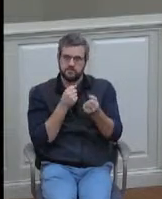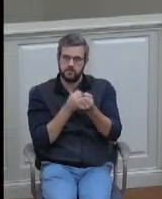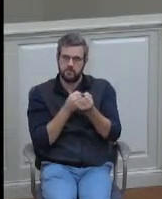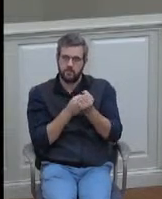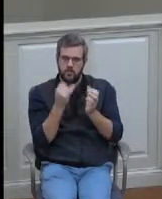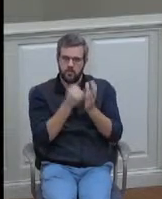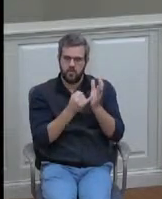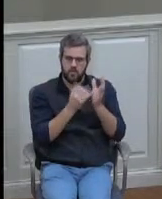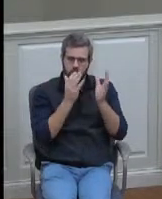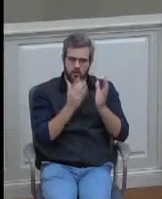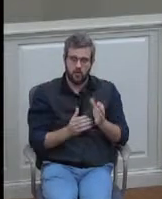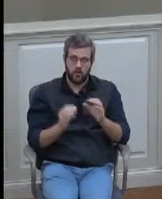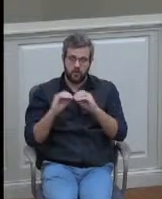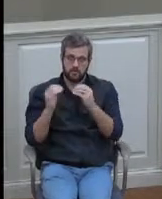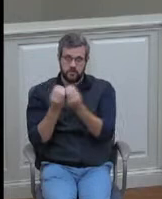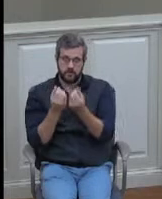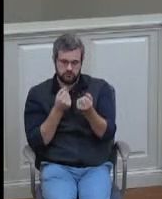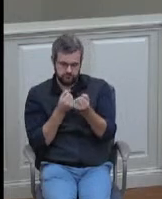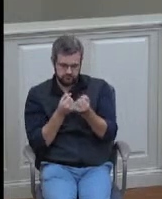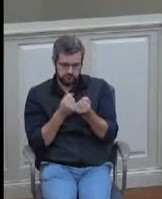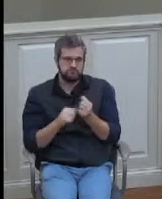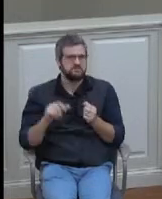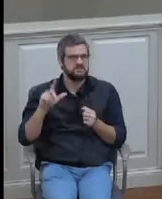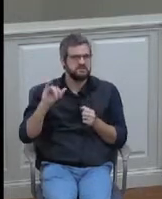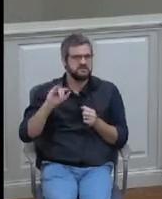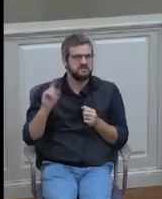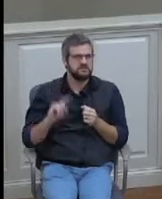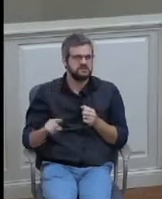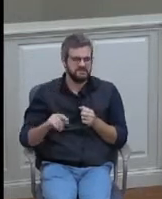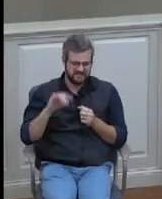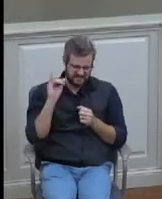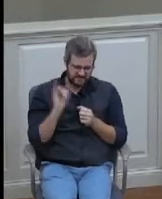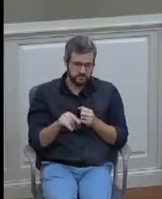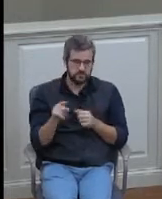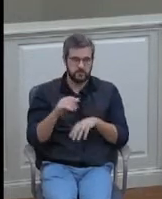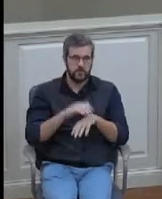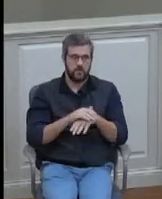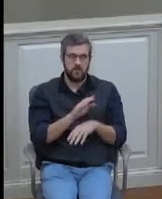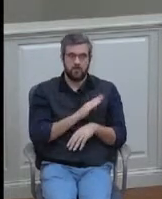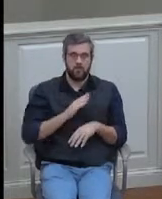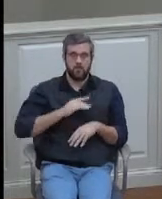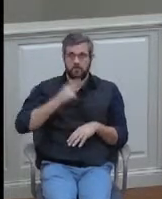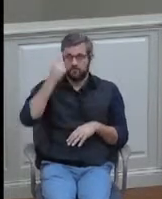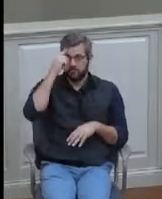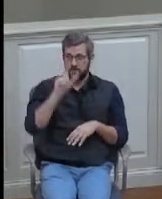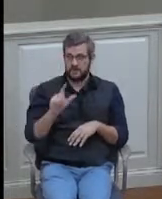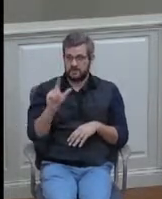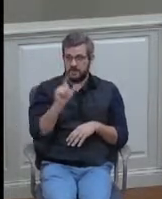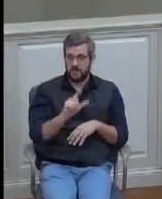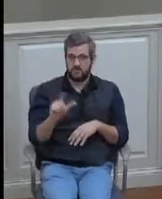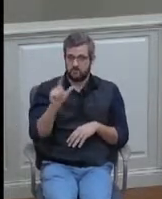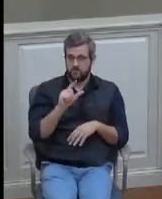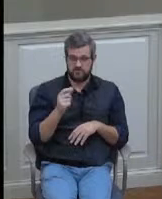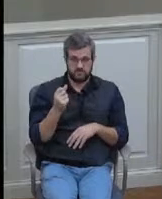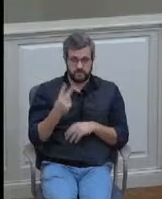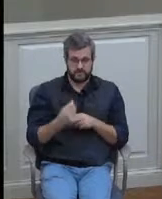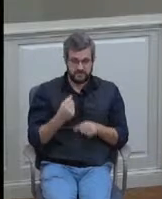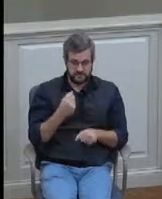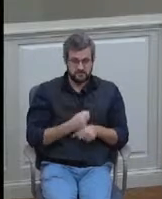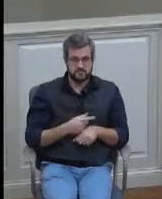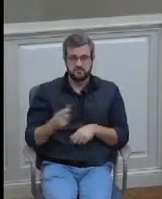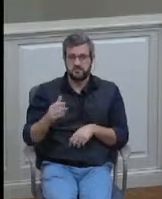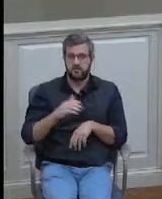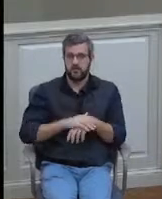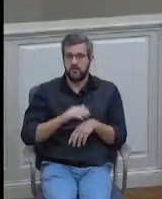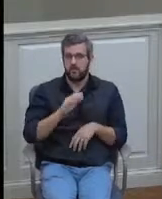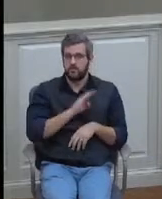arts organizations. And Liz has done just that. She served on the board of the library for 12 years. She served on the board of West